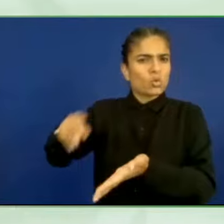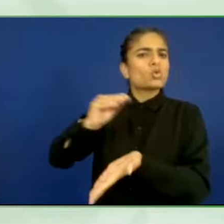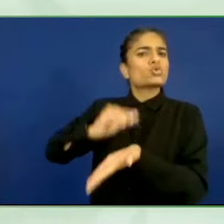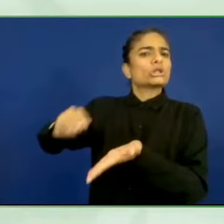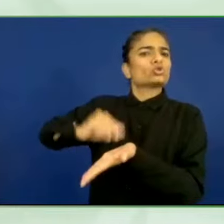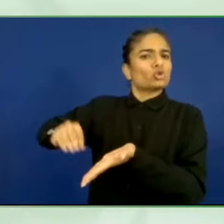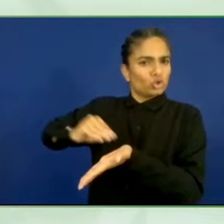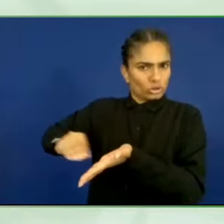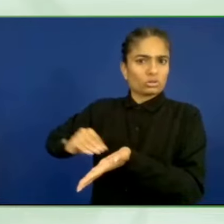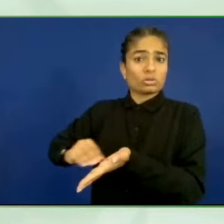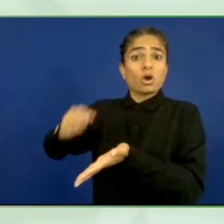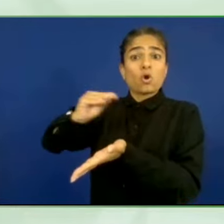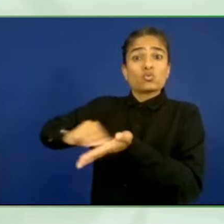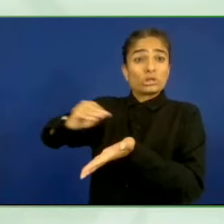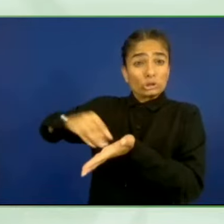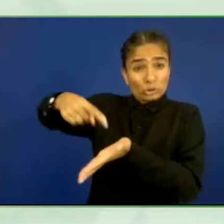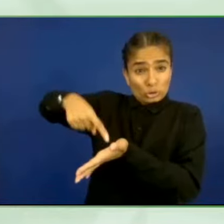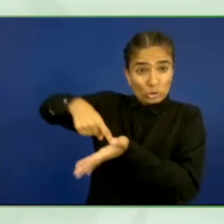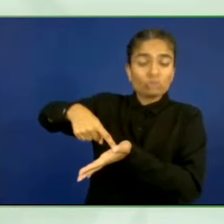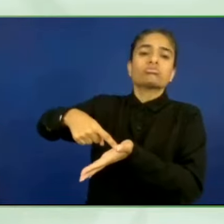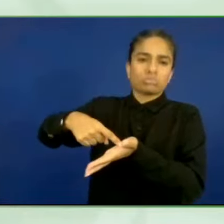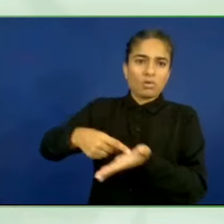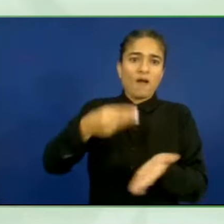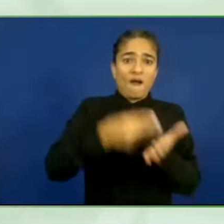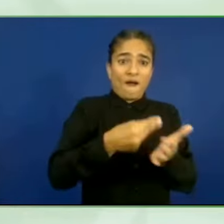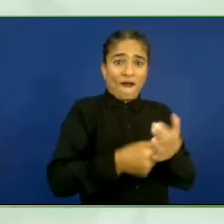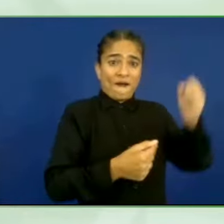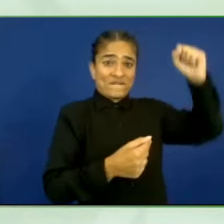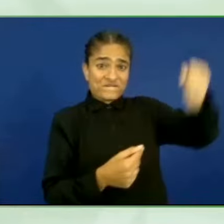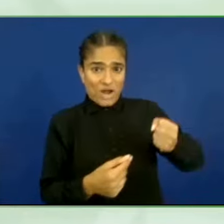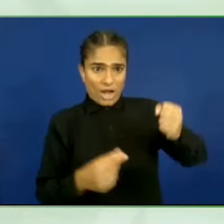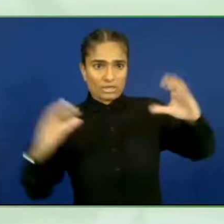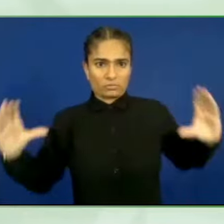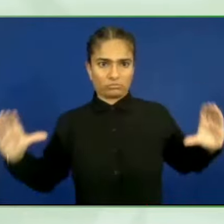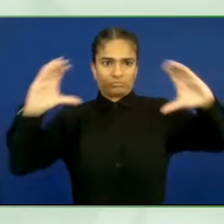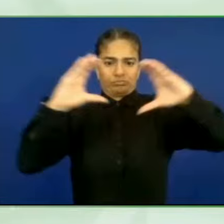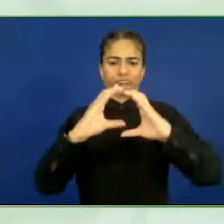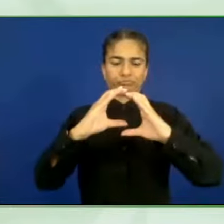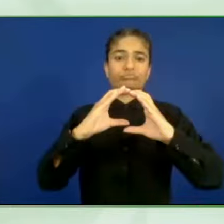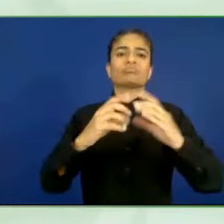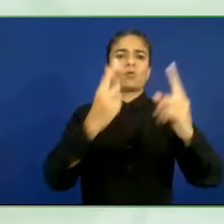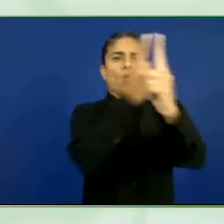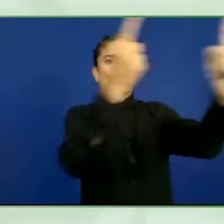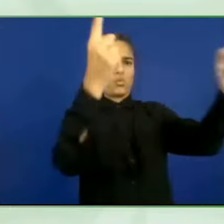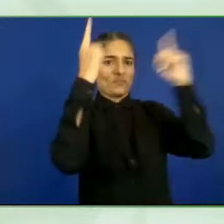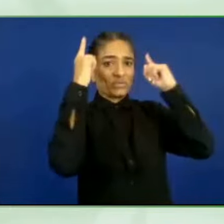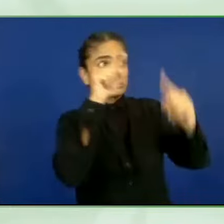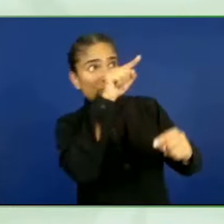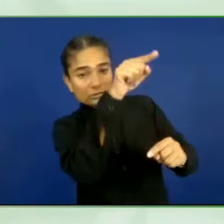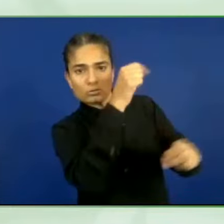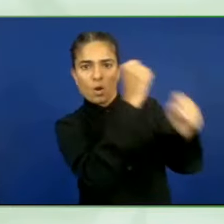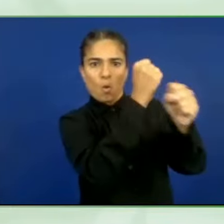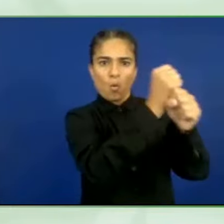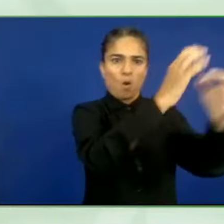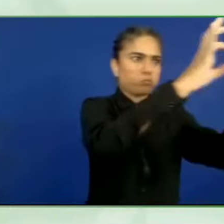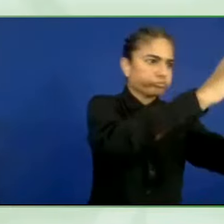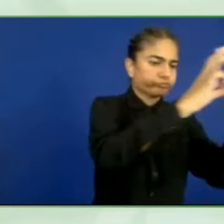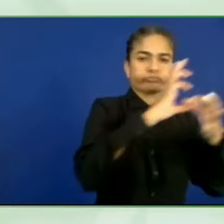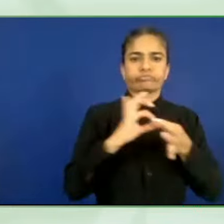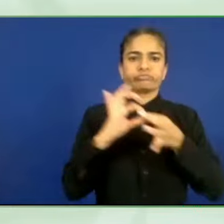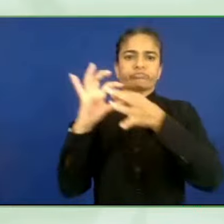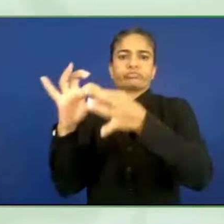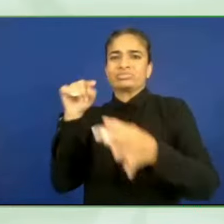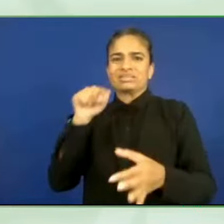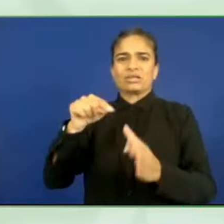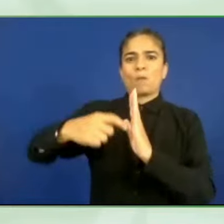critical while we're looking together, because it's inclusively designed work, that we have this opportunity